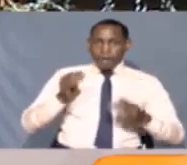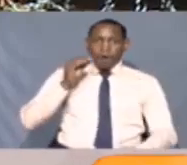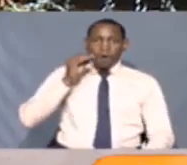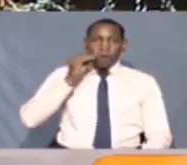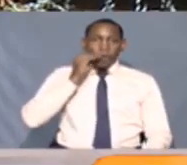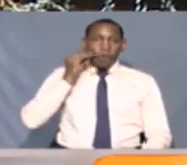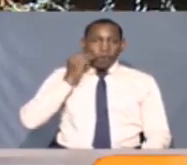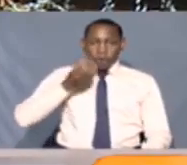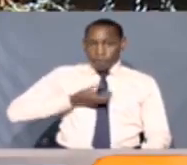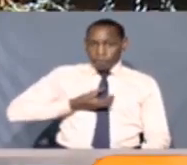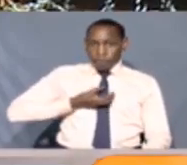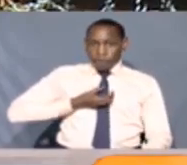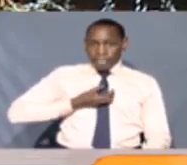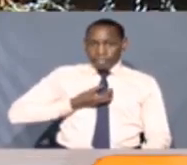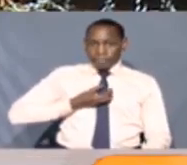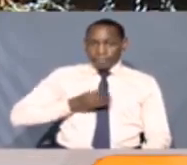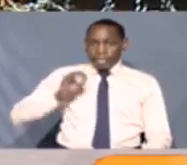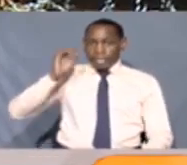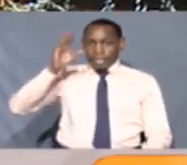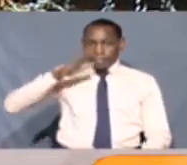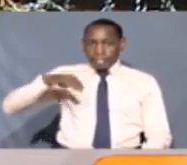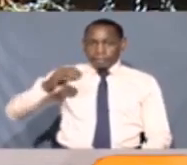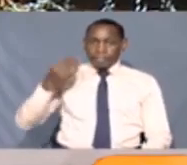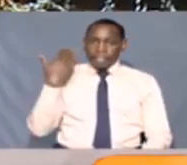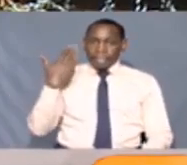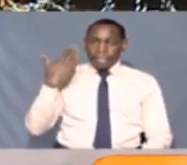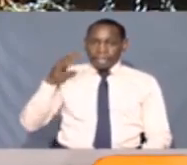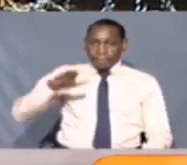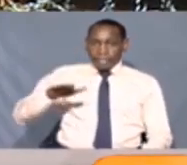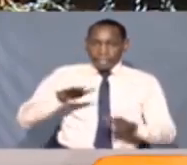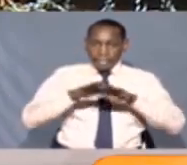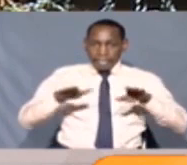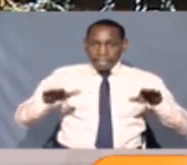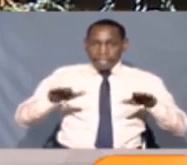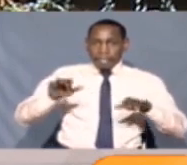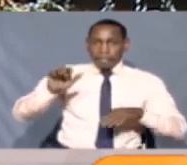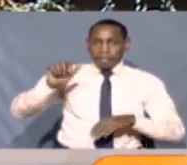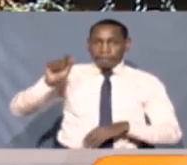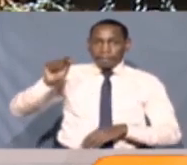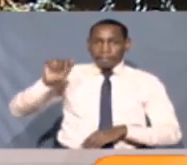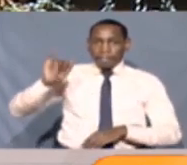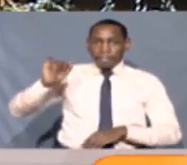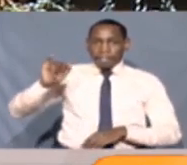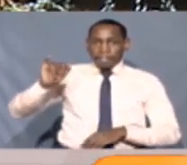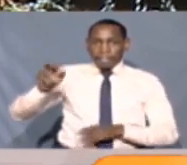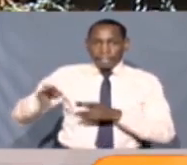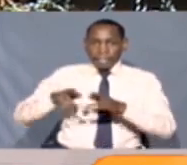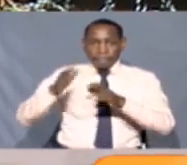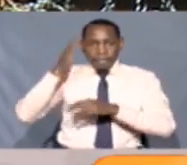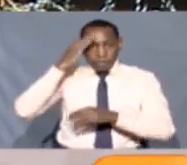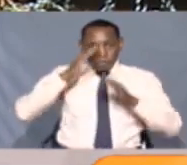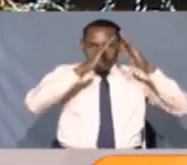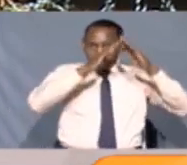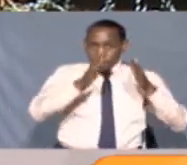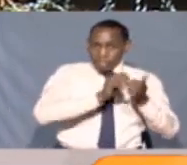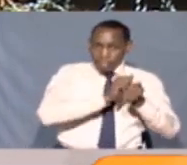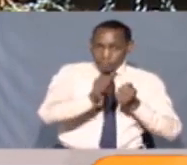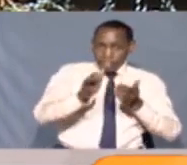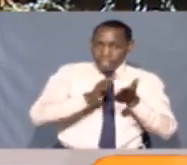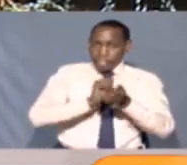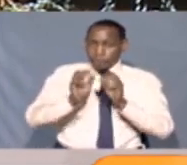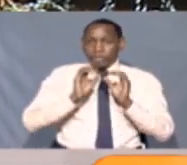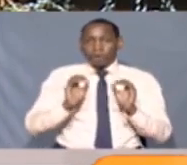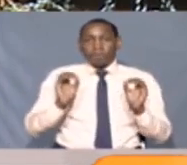homeowners at the upmarket Green Park Estate in Athi River will know if their houses will be demolished or